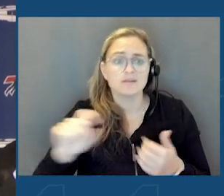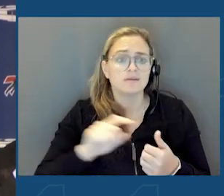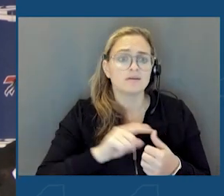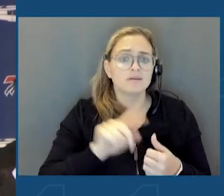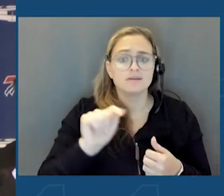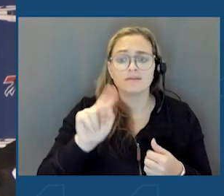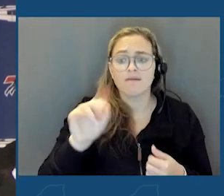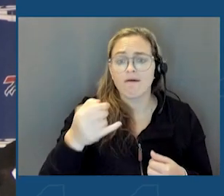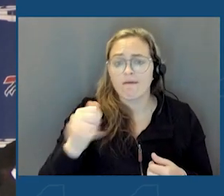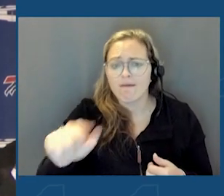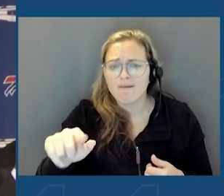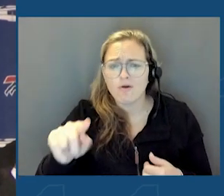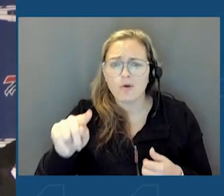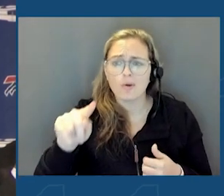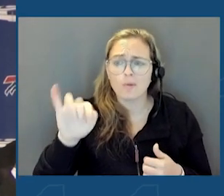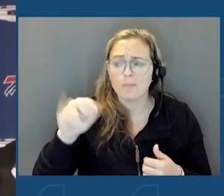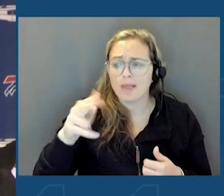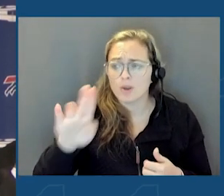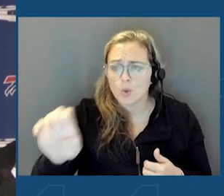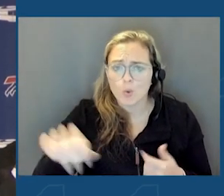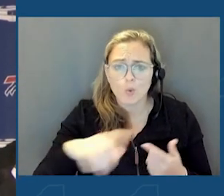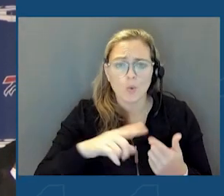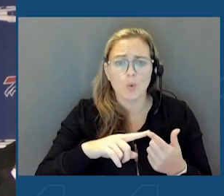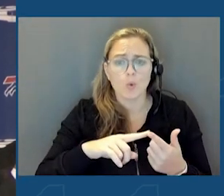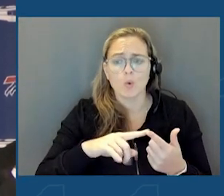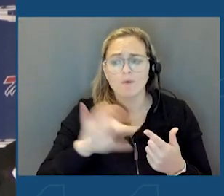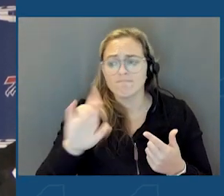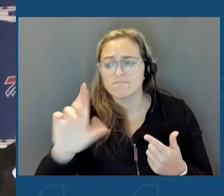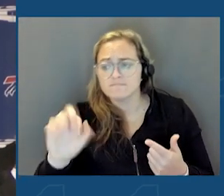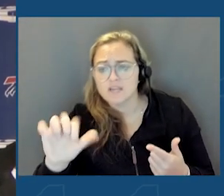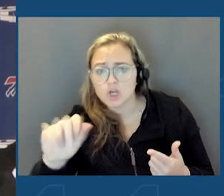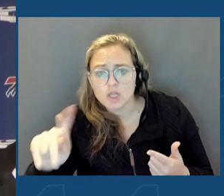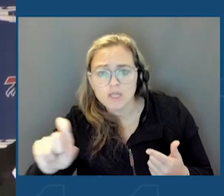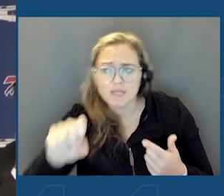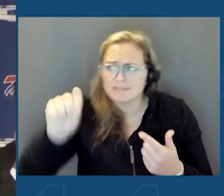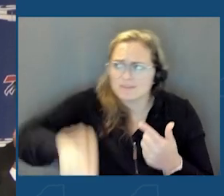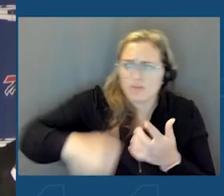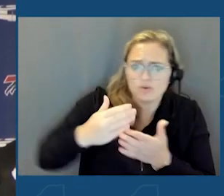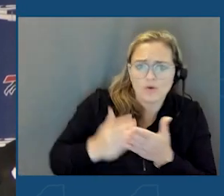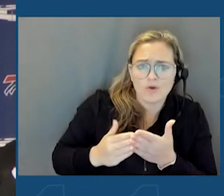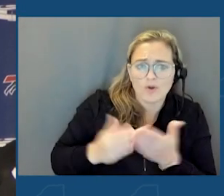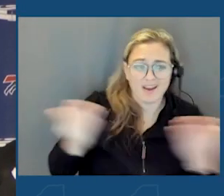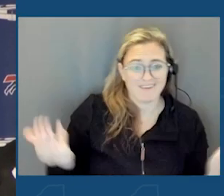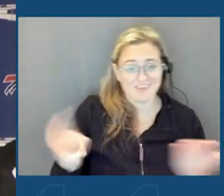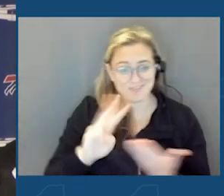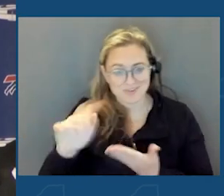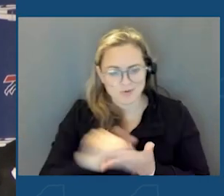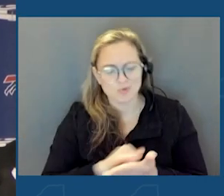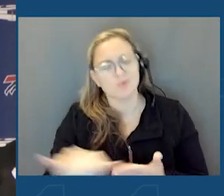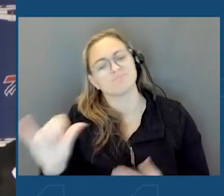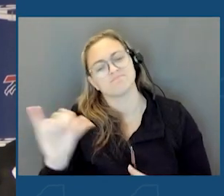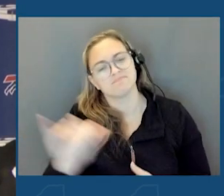Plateau, the Finger Lakes region, the Southern Tier, and here in Western New York.